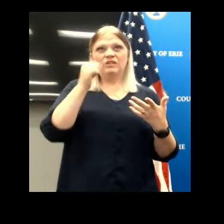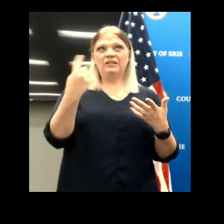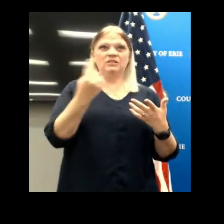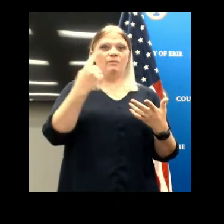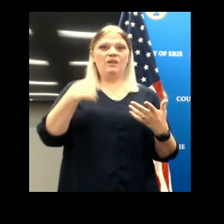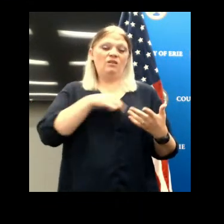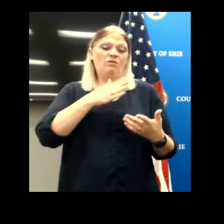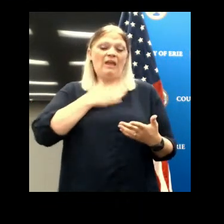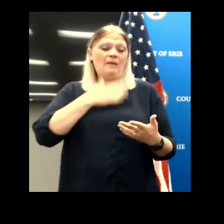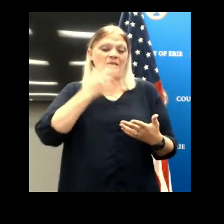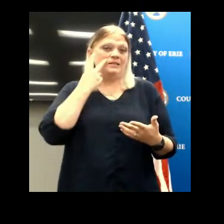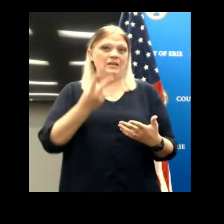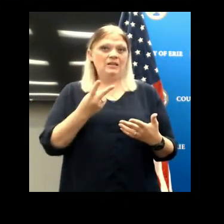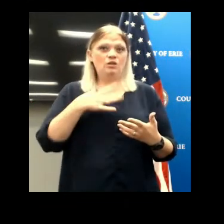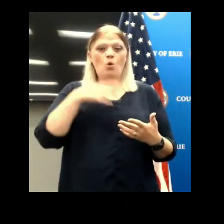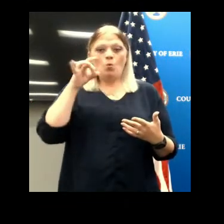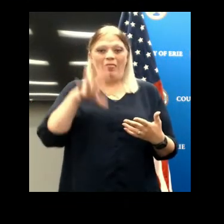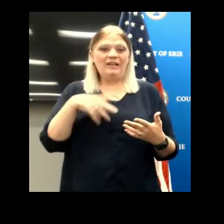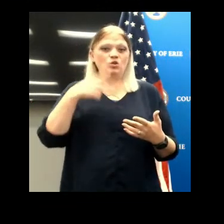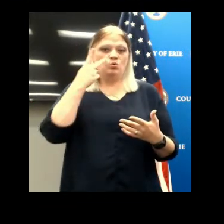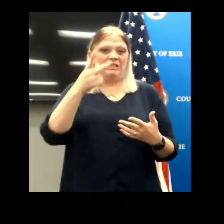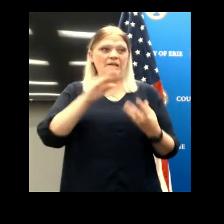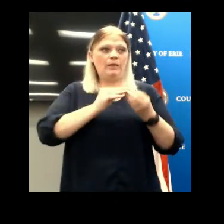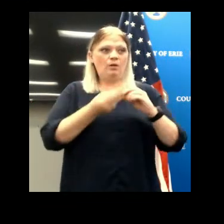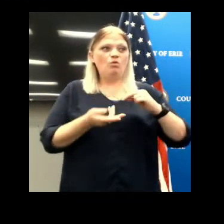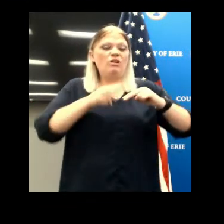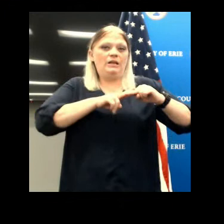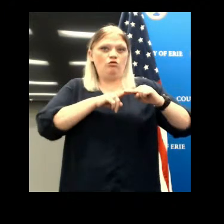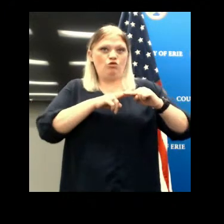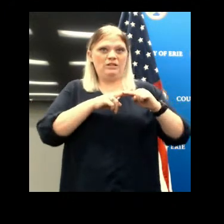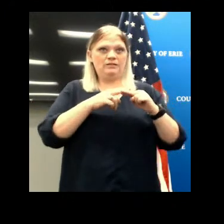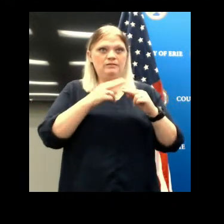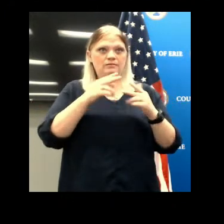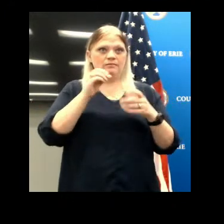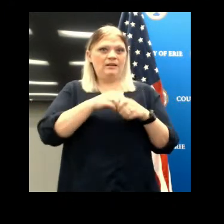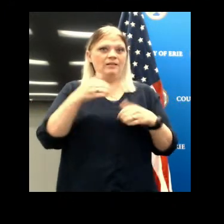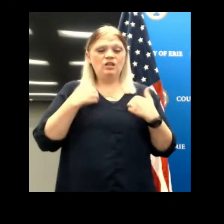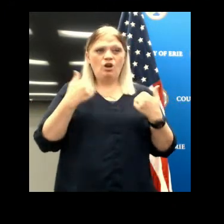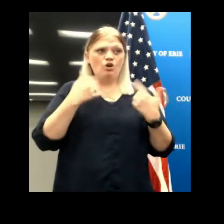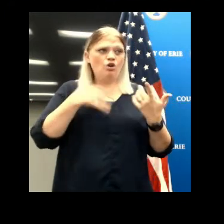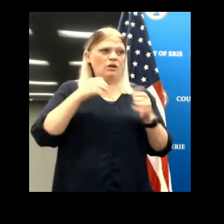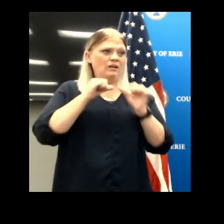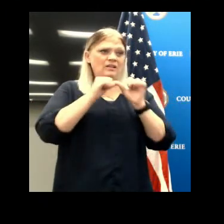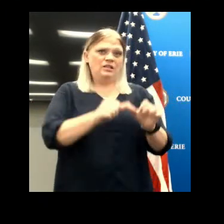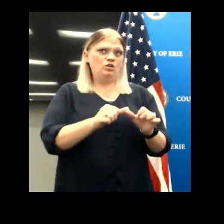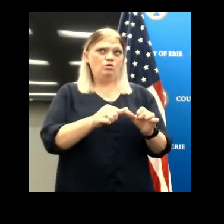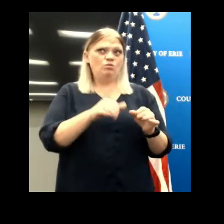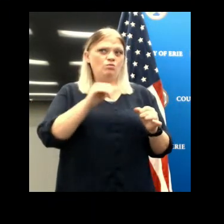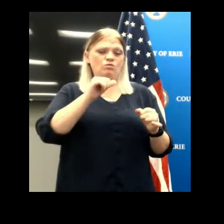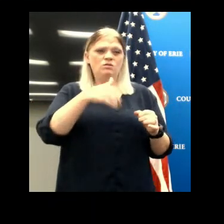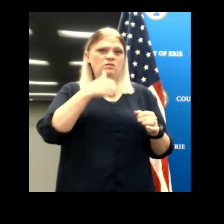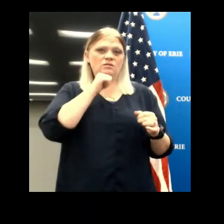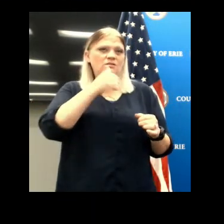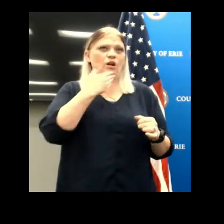happy to see. We don't like seeing that number increase in the younger age categories, and it continues to increase, and that's not a good